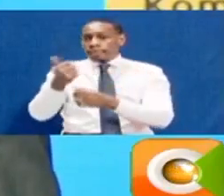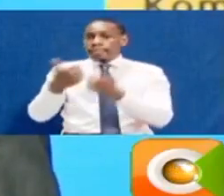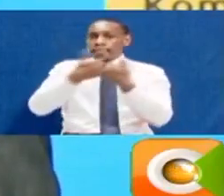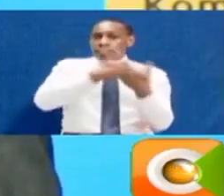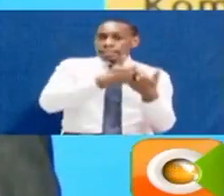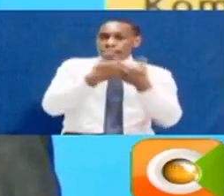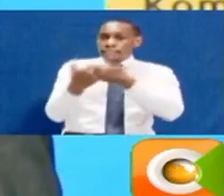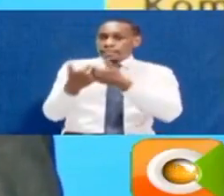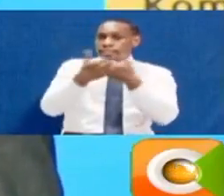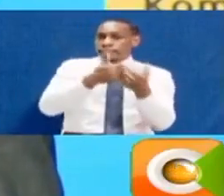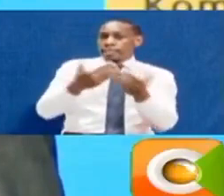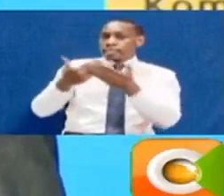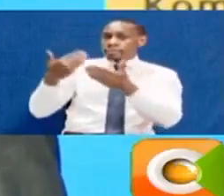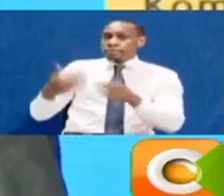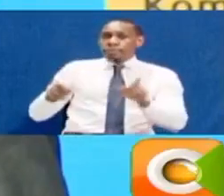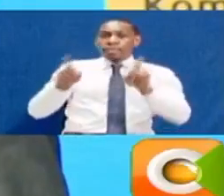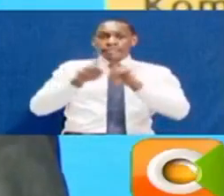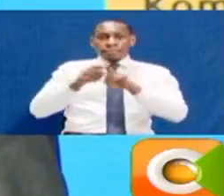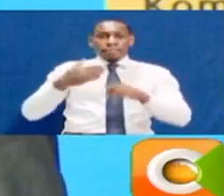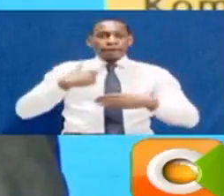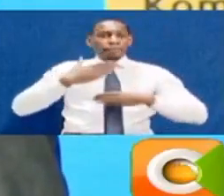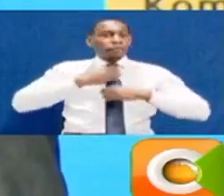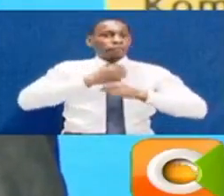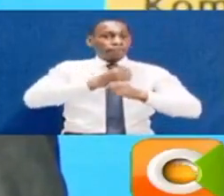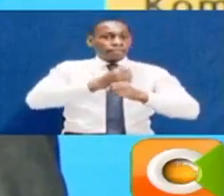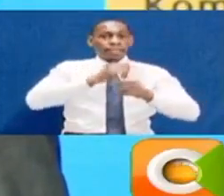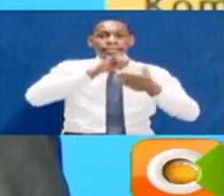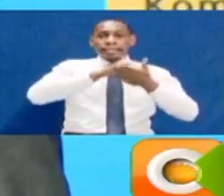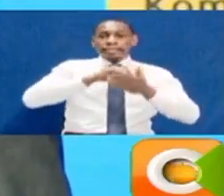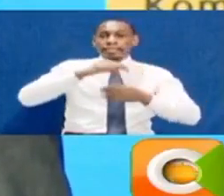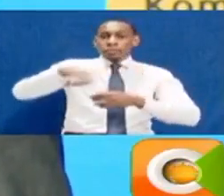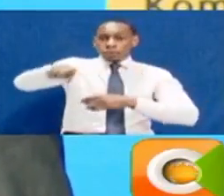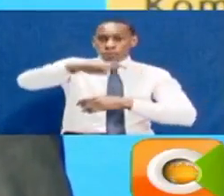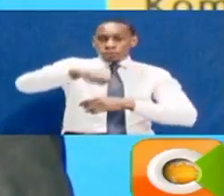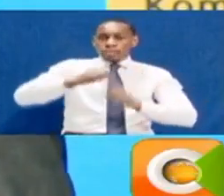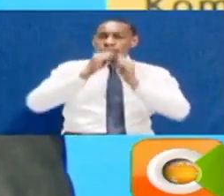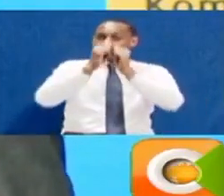past, and I am confident that